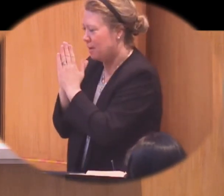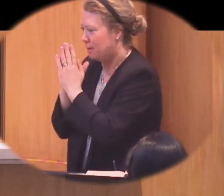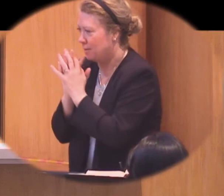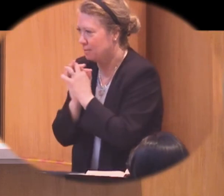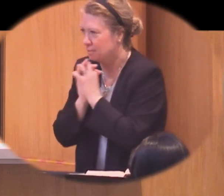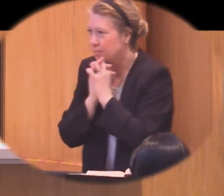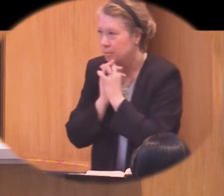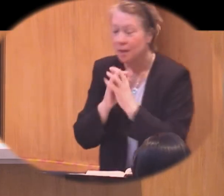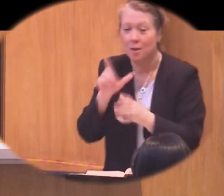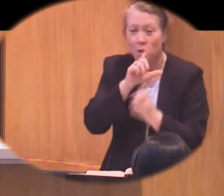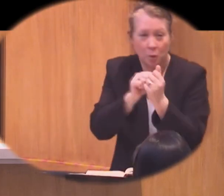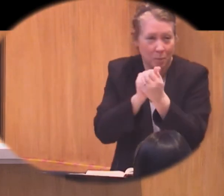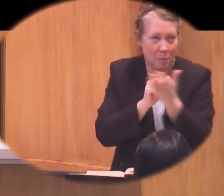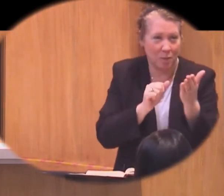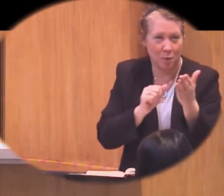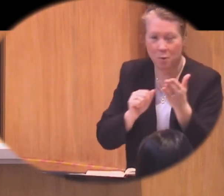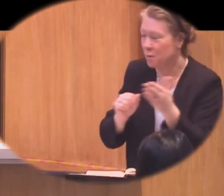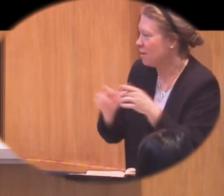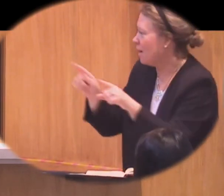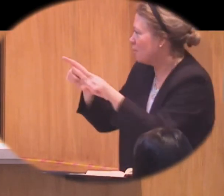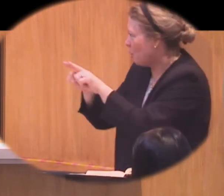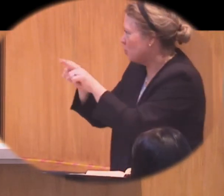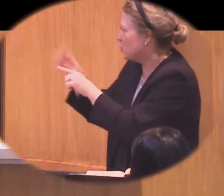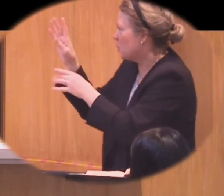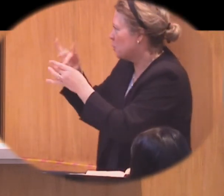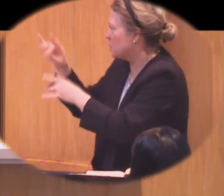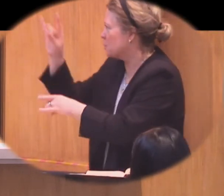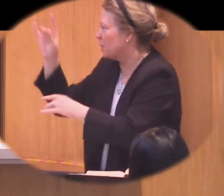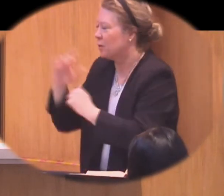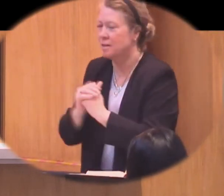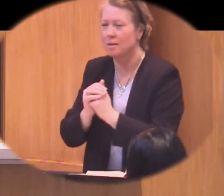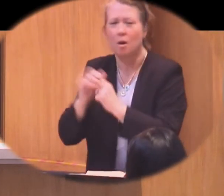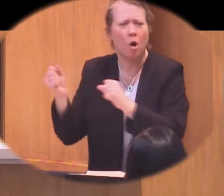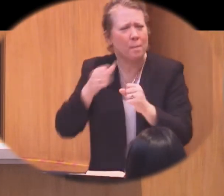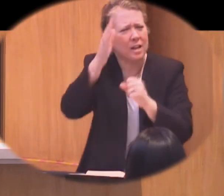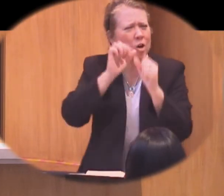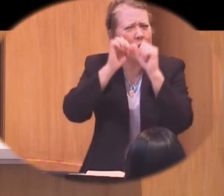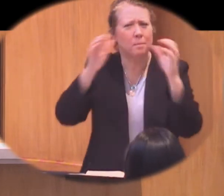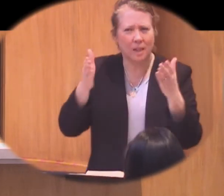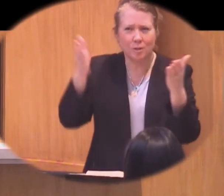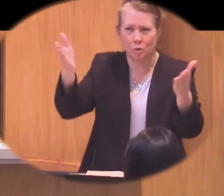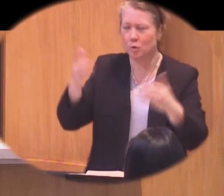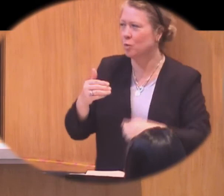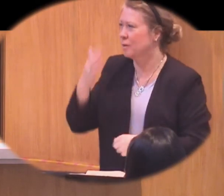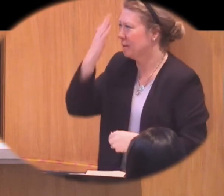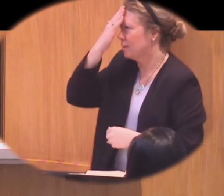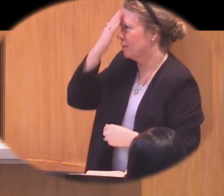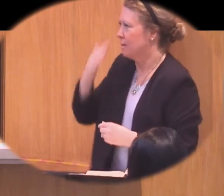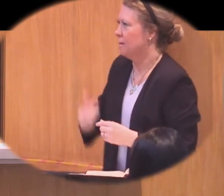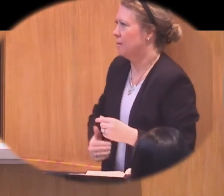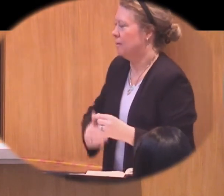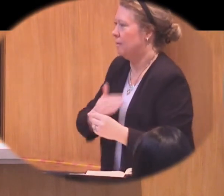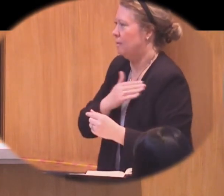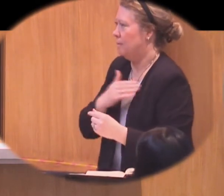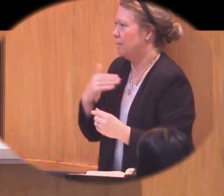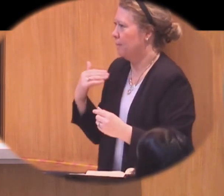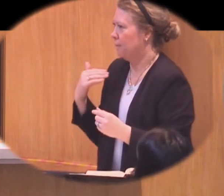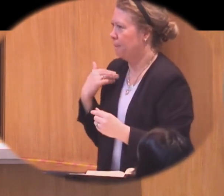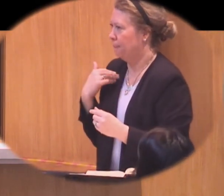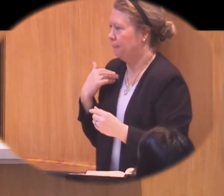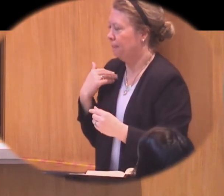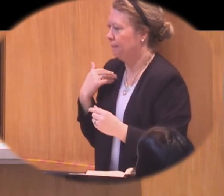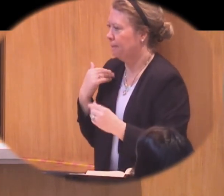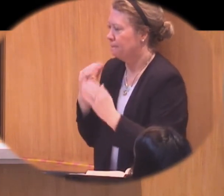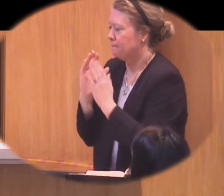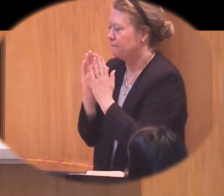Amen. The Lord be with you. And with your spirit. May Almighty God bless you, the Father and the Son